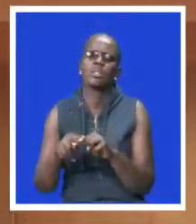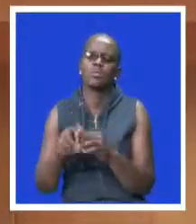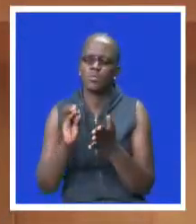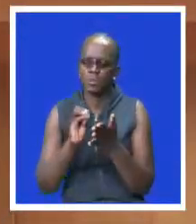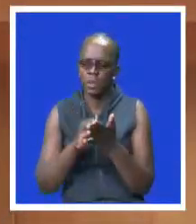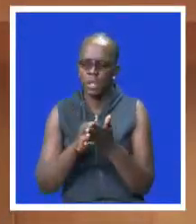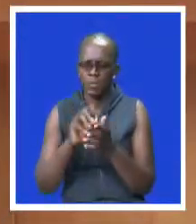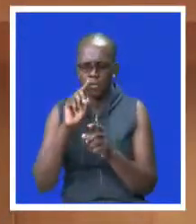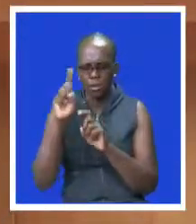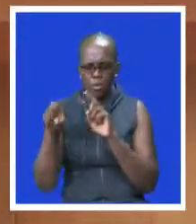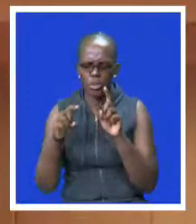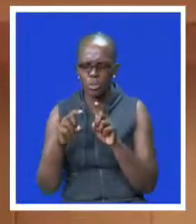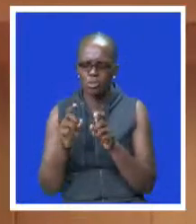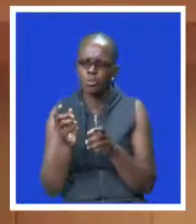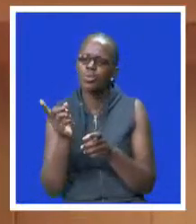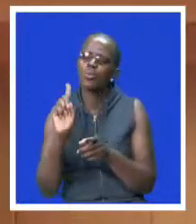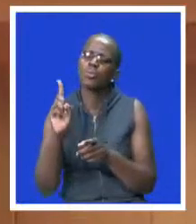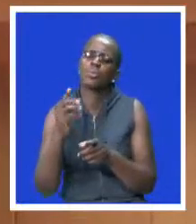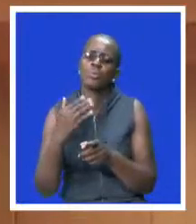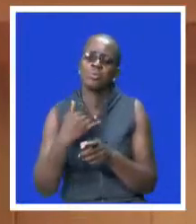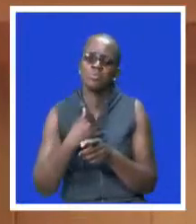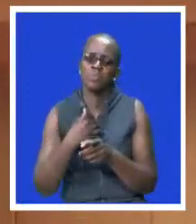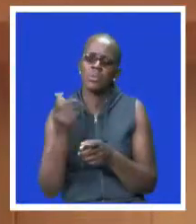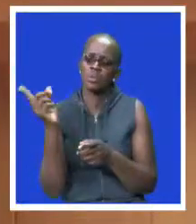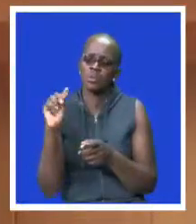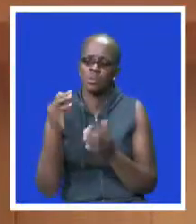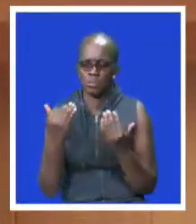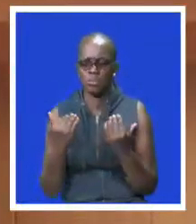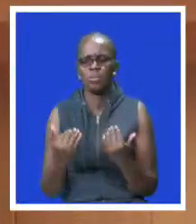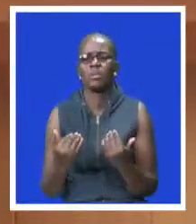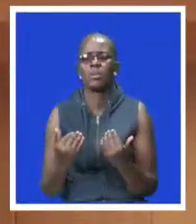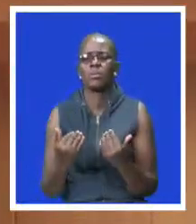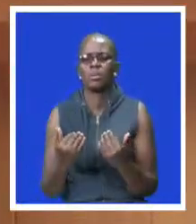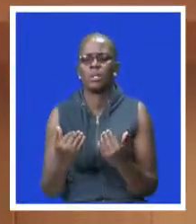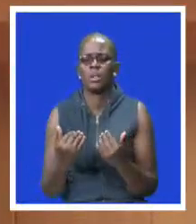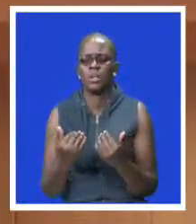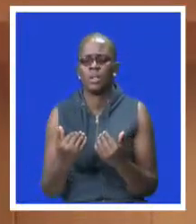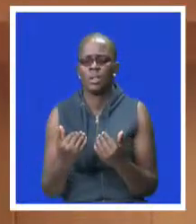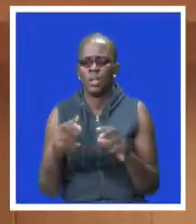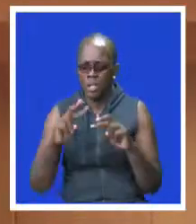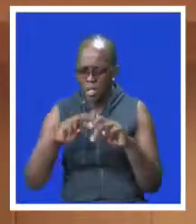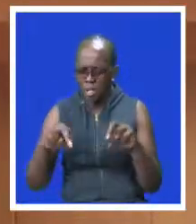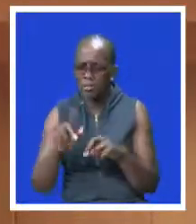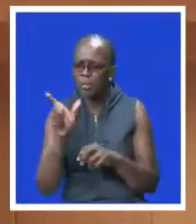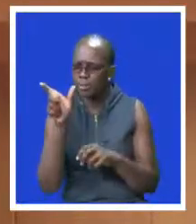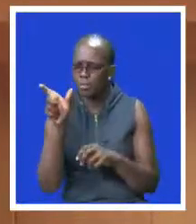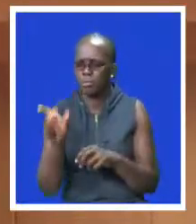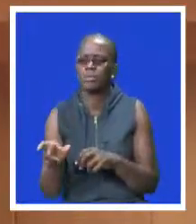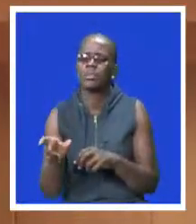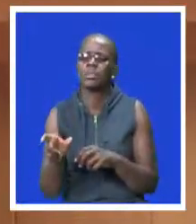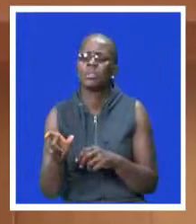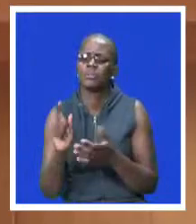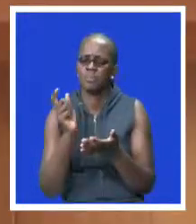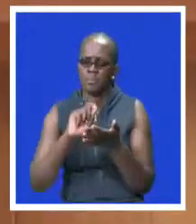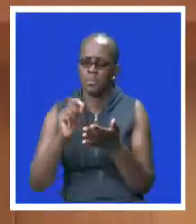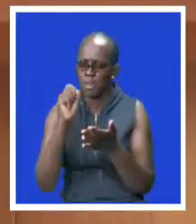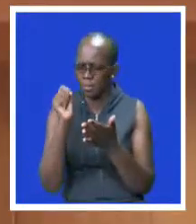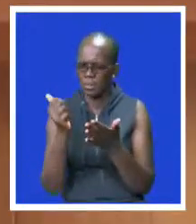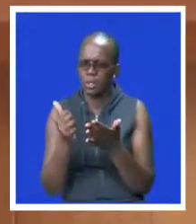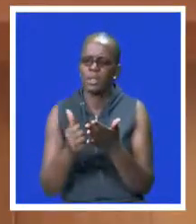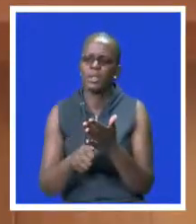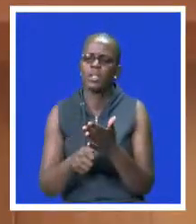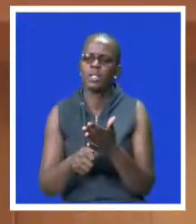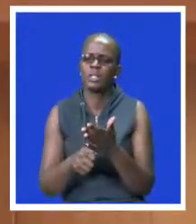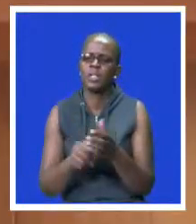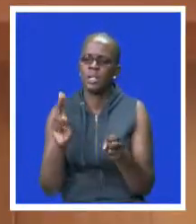the task. What is it that you're doing? Also find out the audience. Also find out your purpose. What is it that you want to achieve? Let us look at these